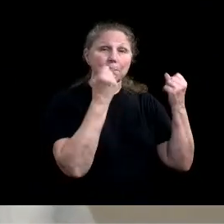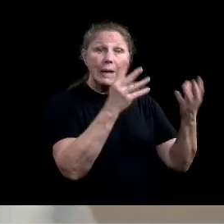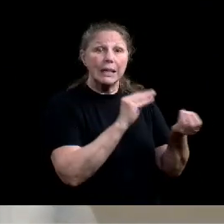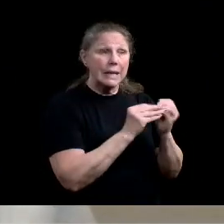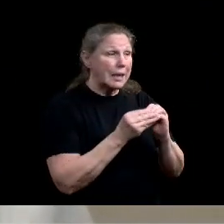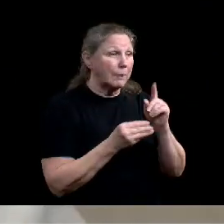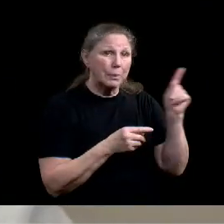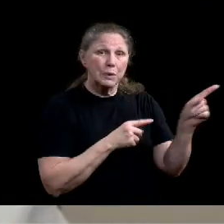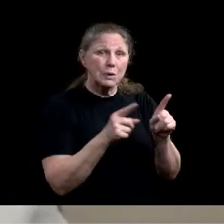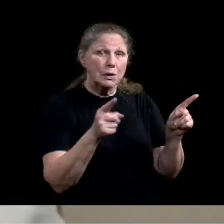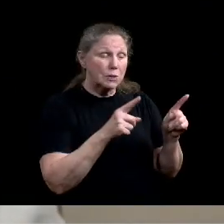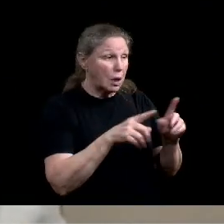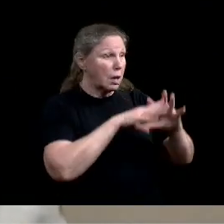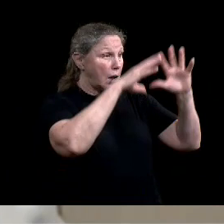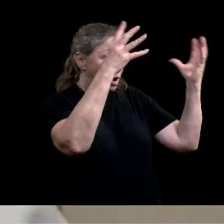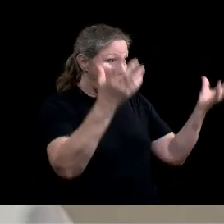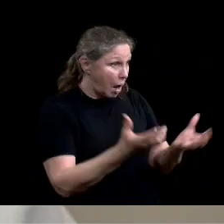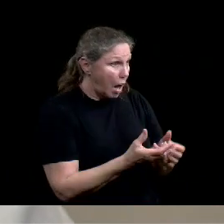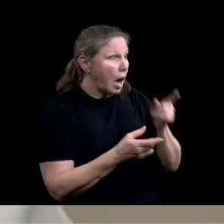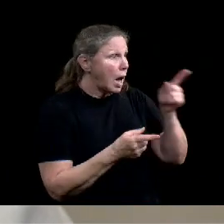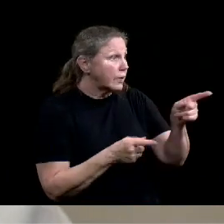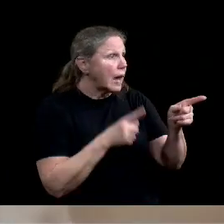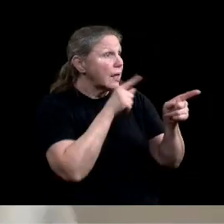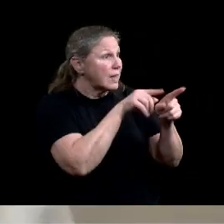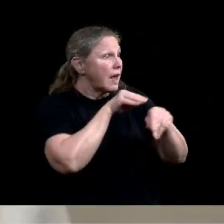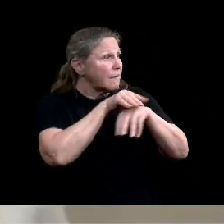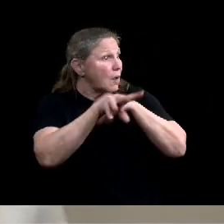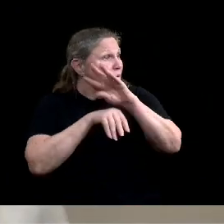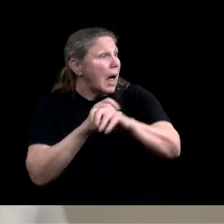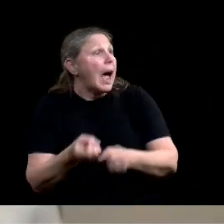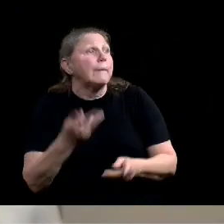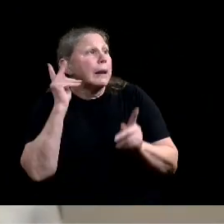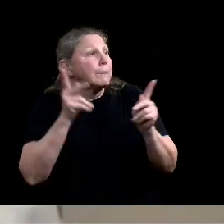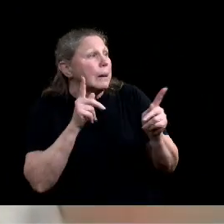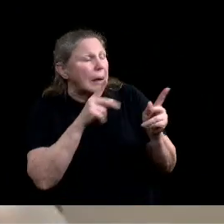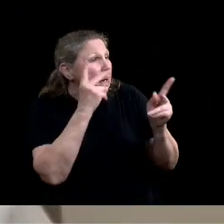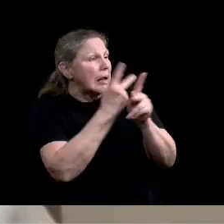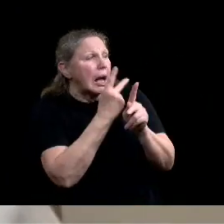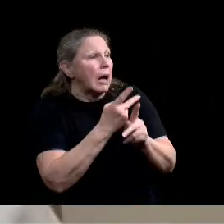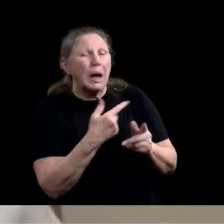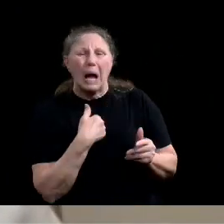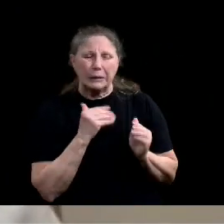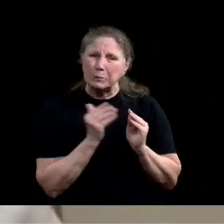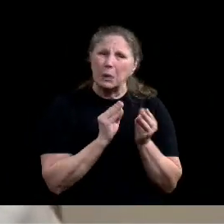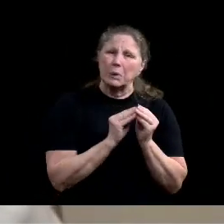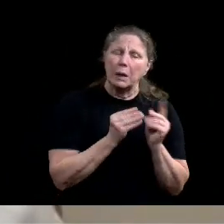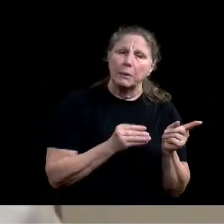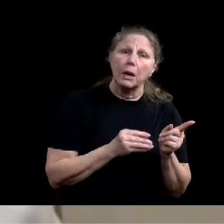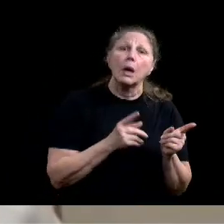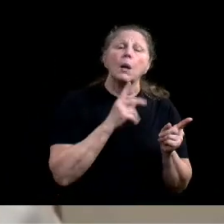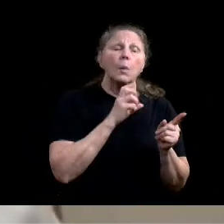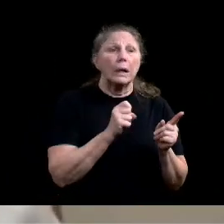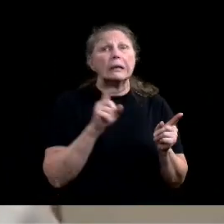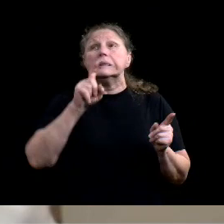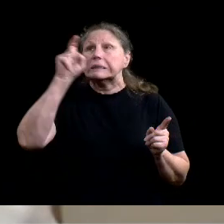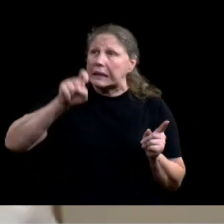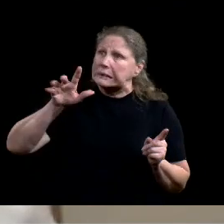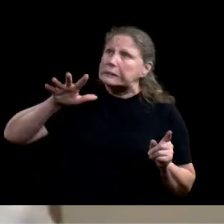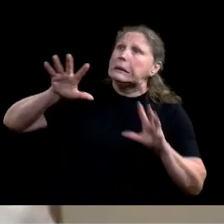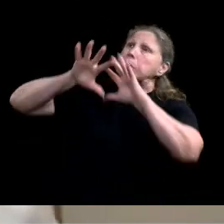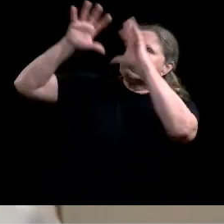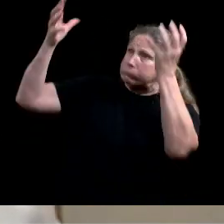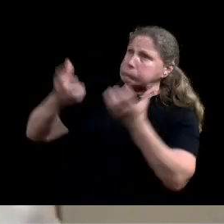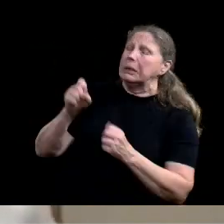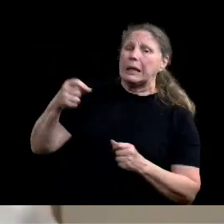So we can calculate that for Texas, but calculating it for McLennan County is,